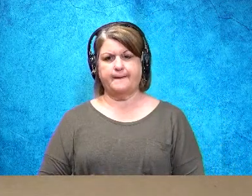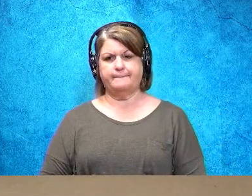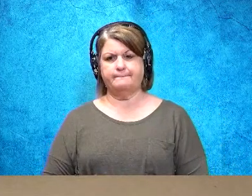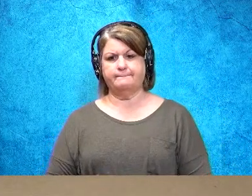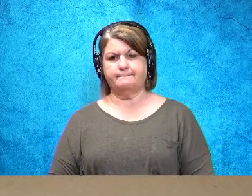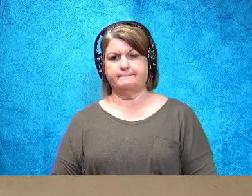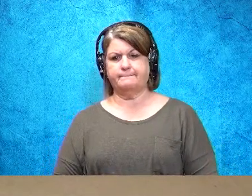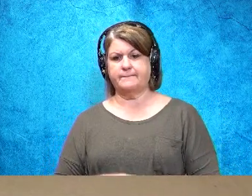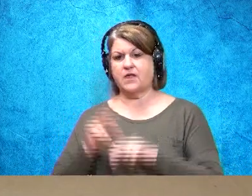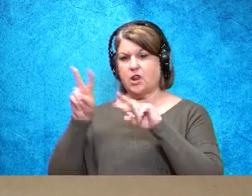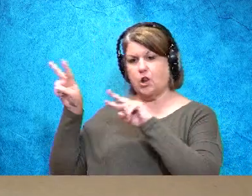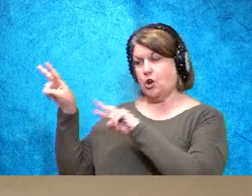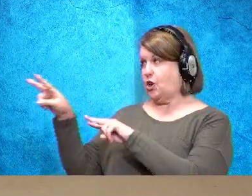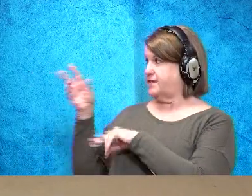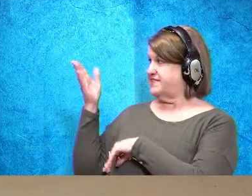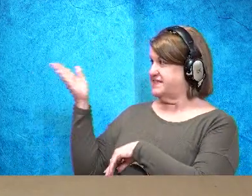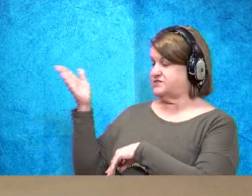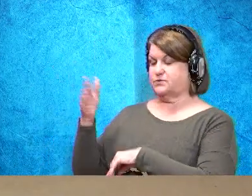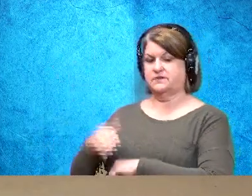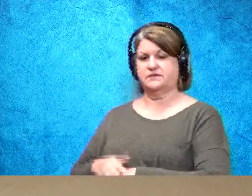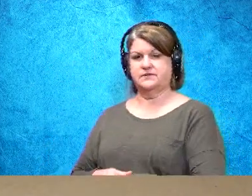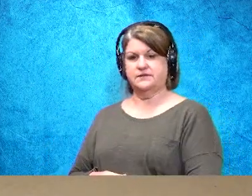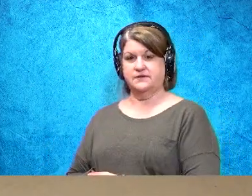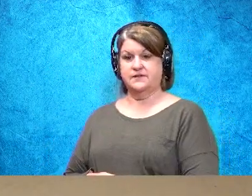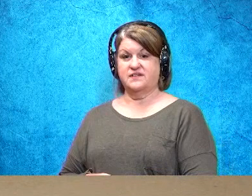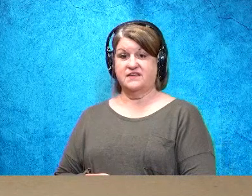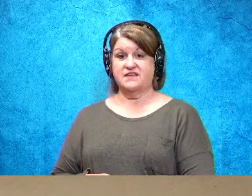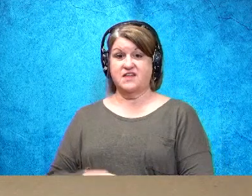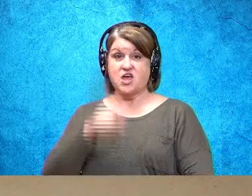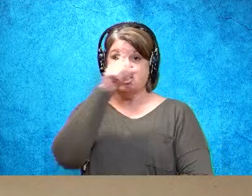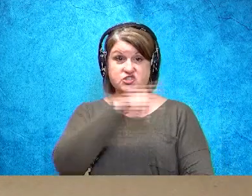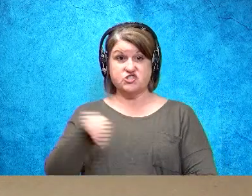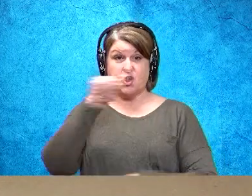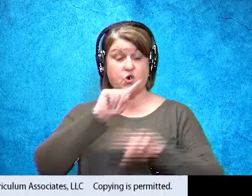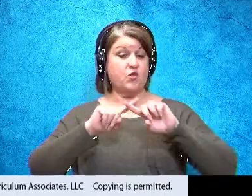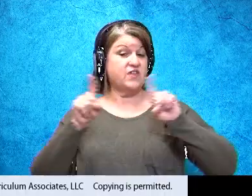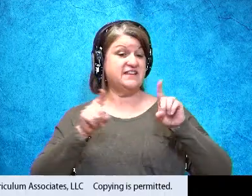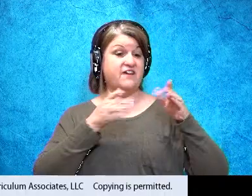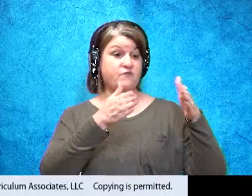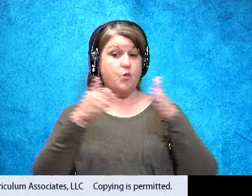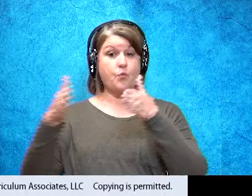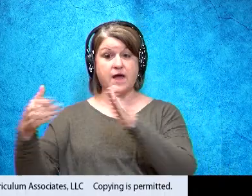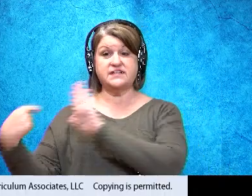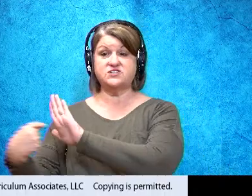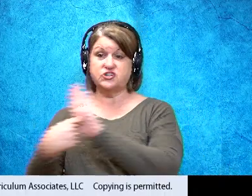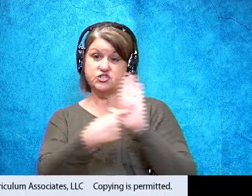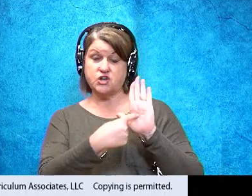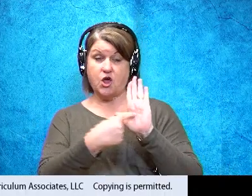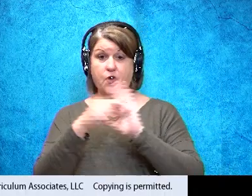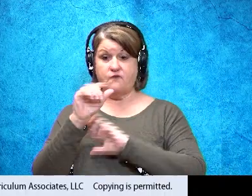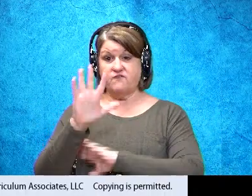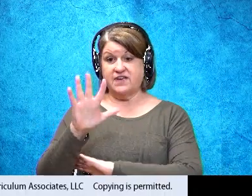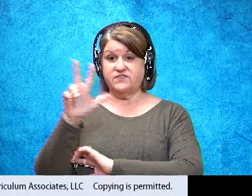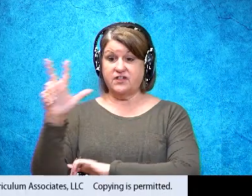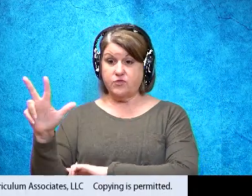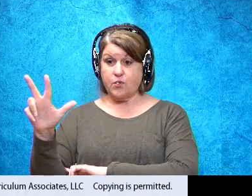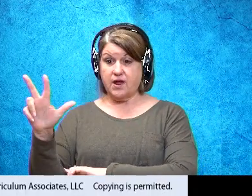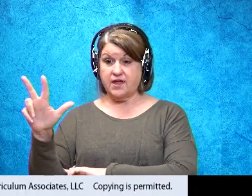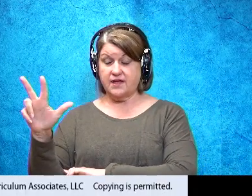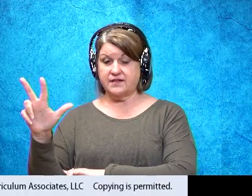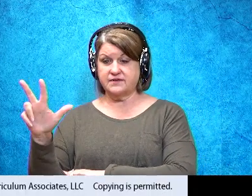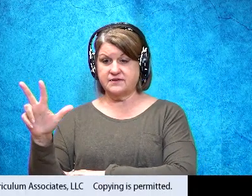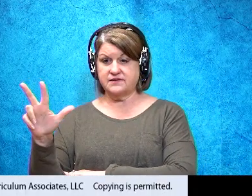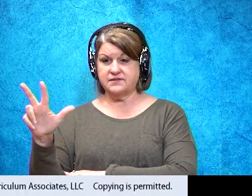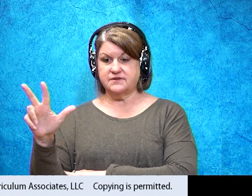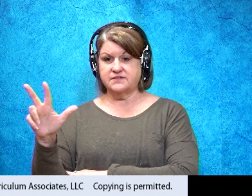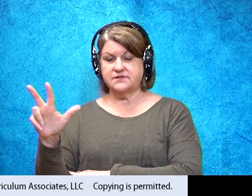Look at this one. Circle the different ways to show 53. Take a few